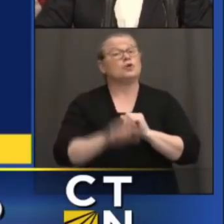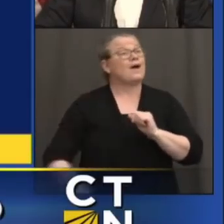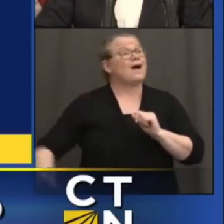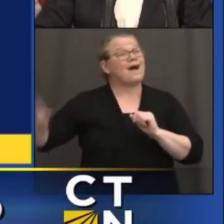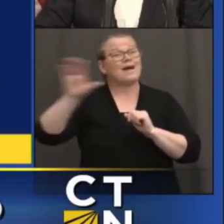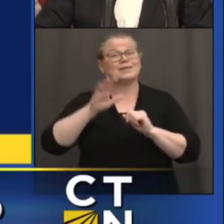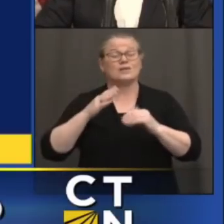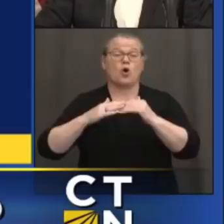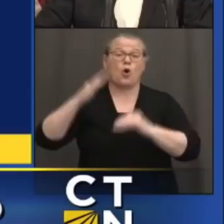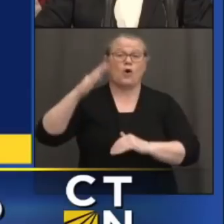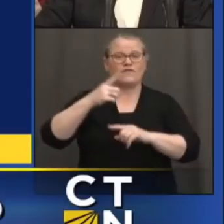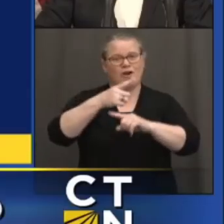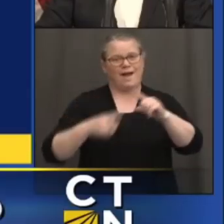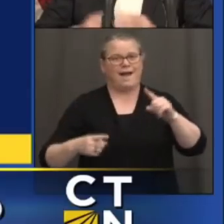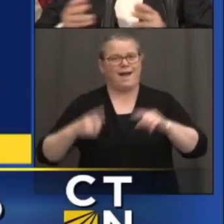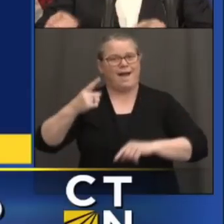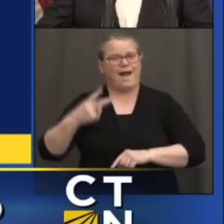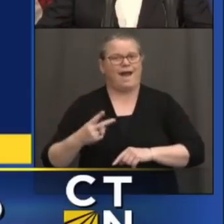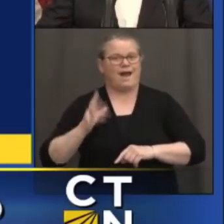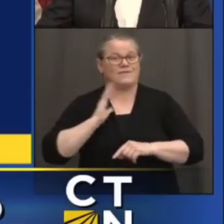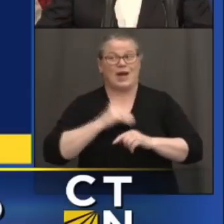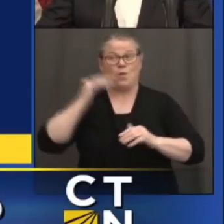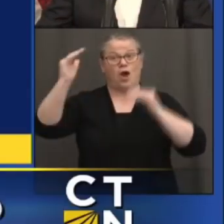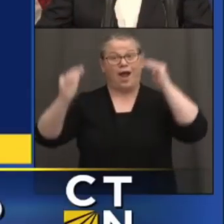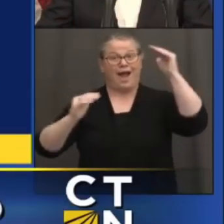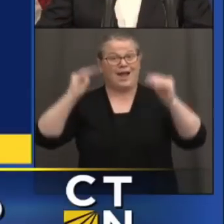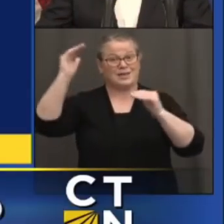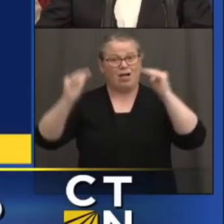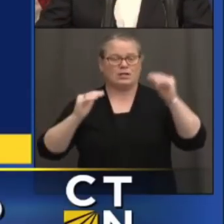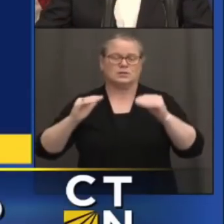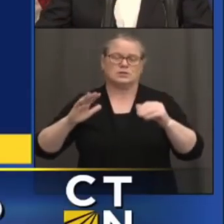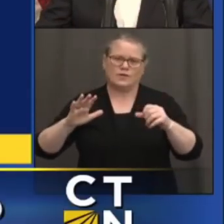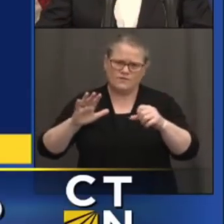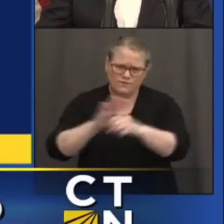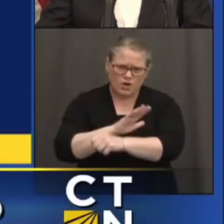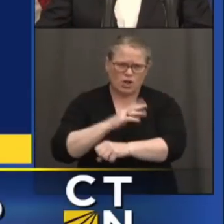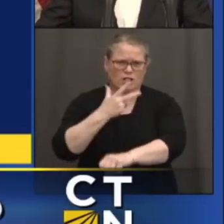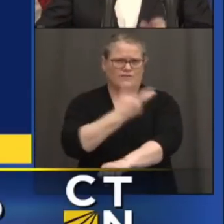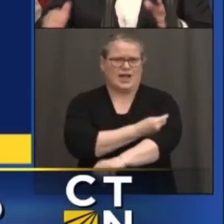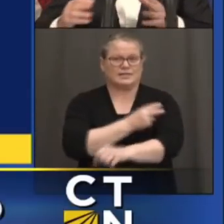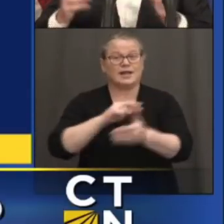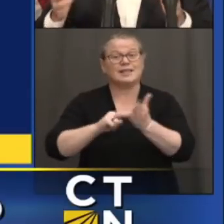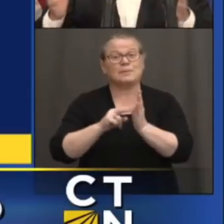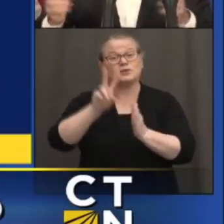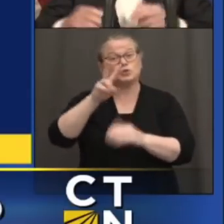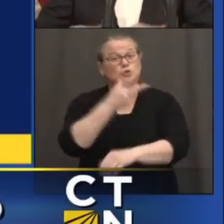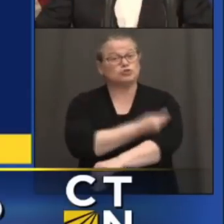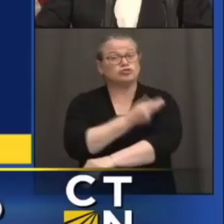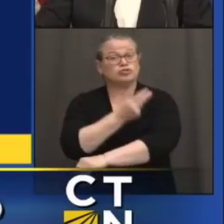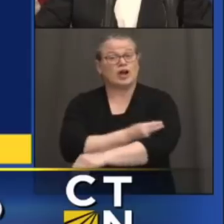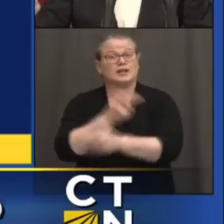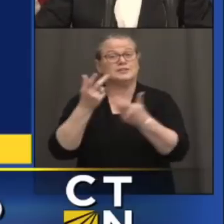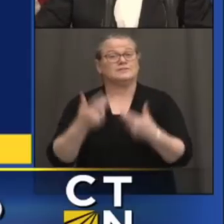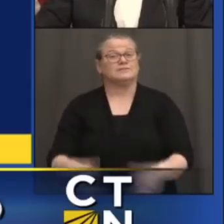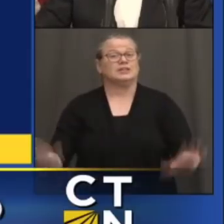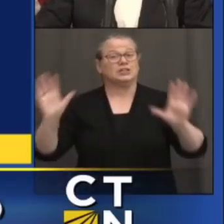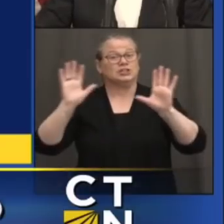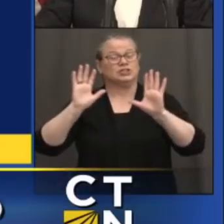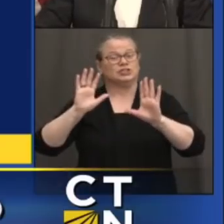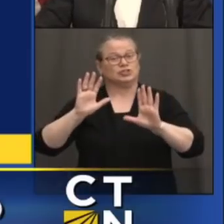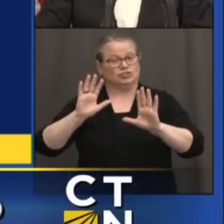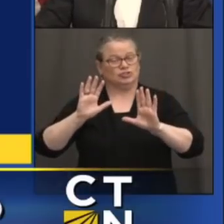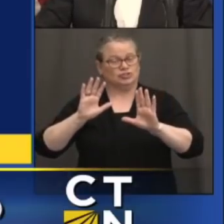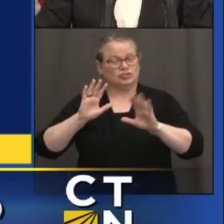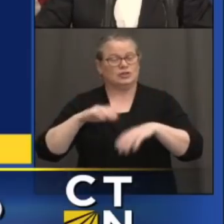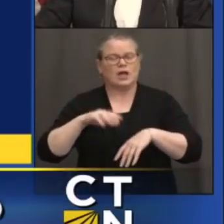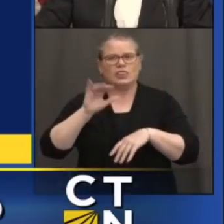our adults fully vaccinated. That's an extraordinary achievement that allows the reopening